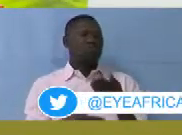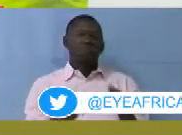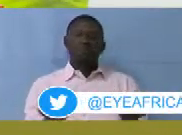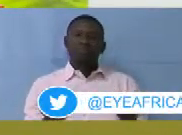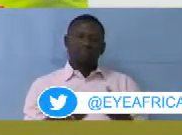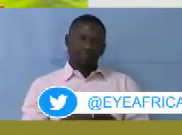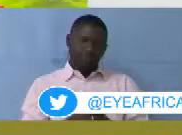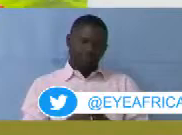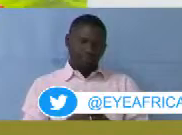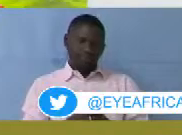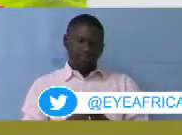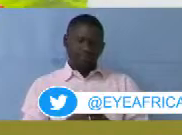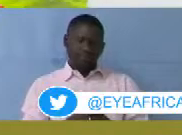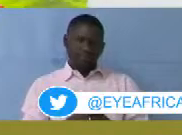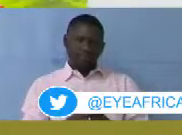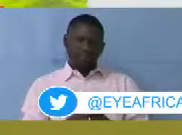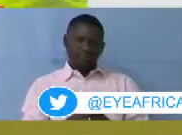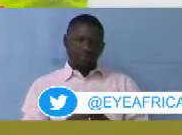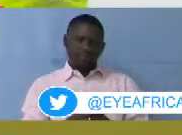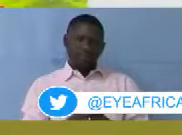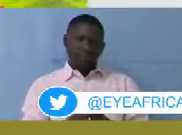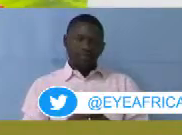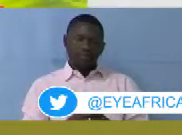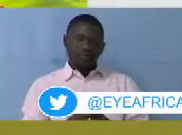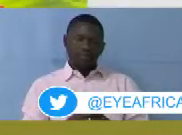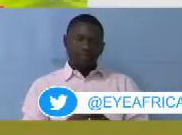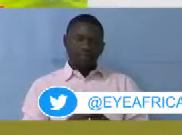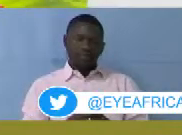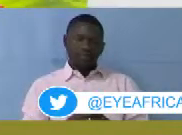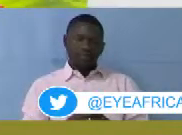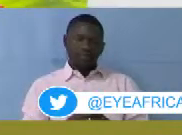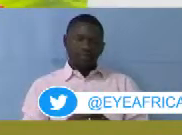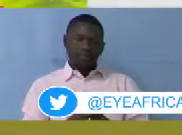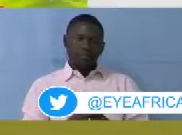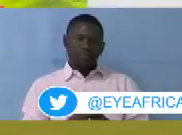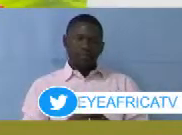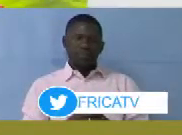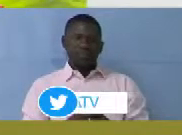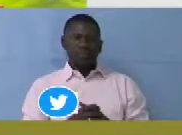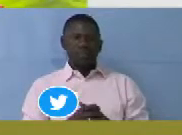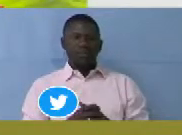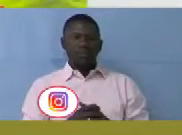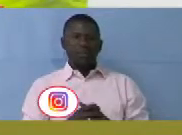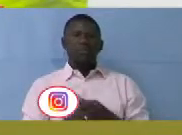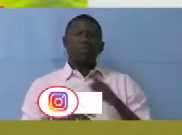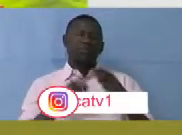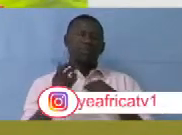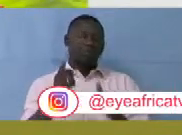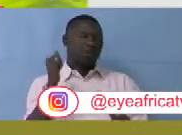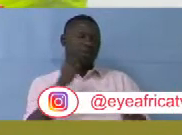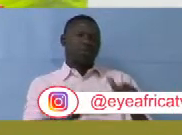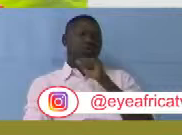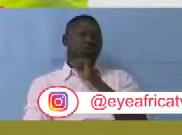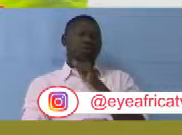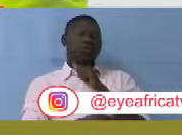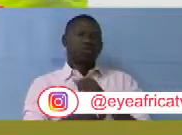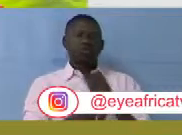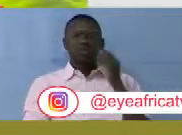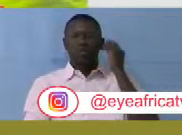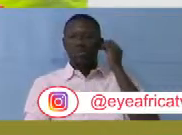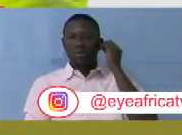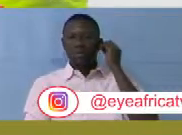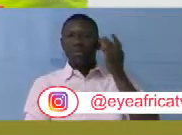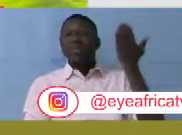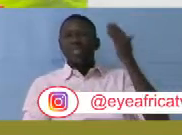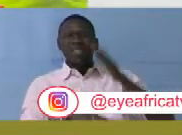classroom wale faka lana tambi. Ana rafu nyabari bitu yise haketu nte talo la jang. So I returned. Muruta. How old were